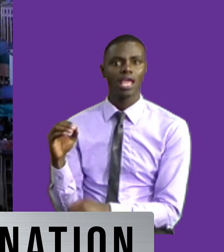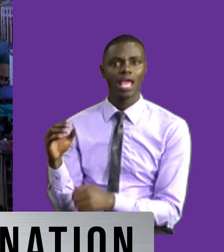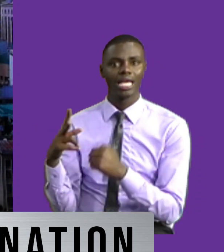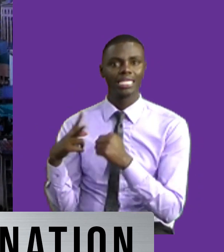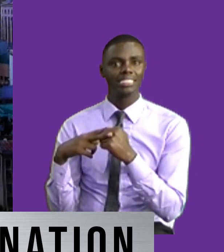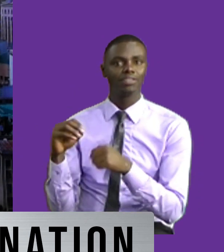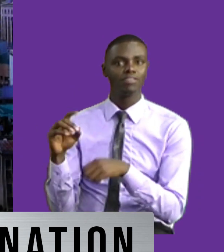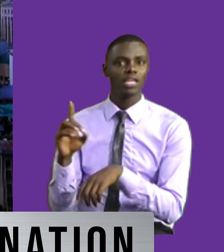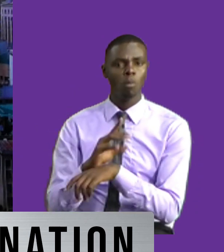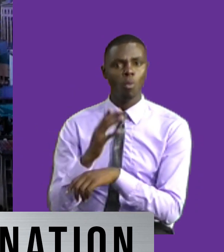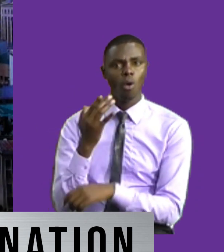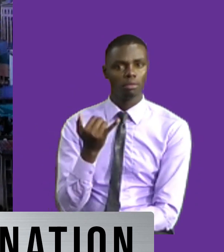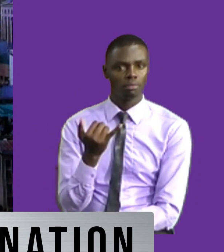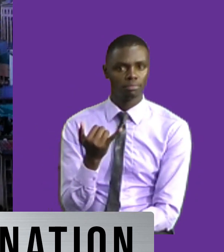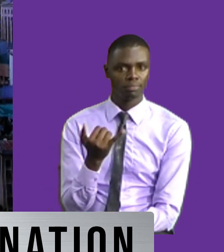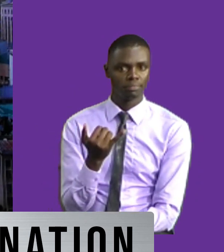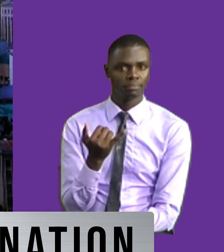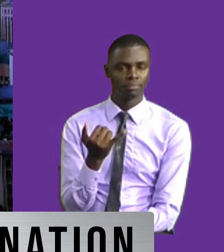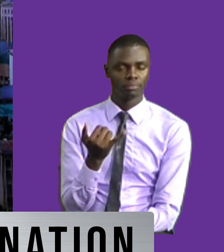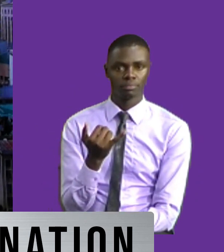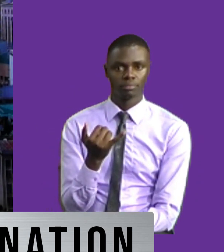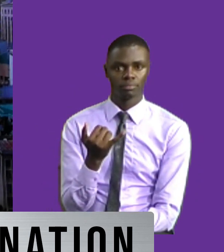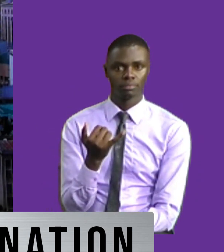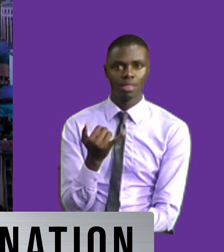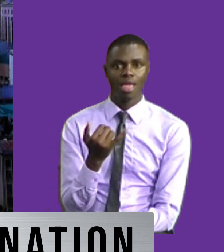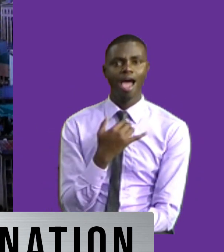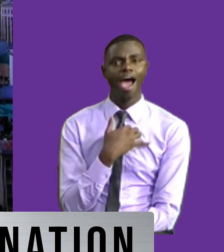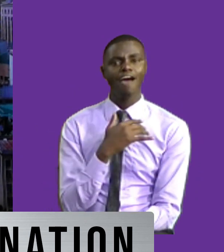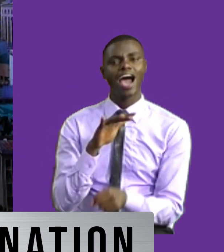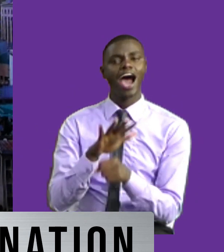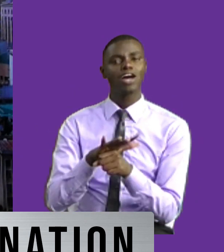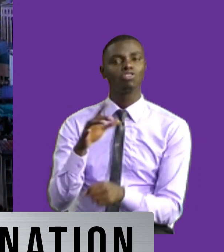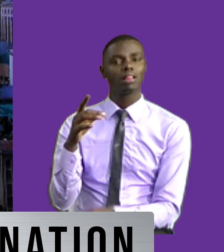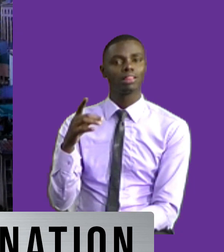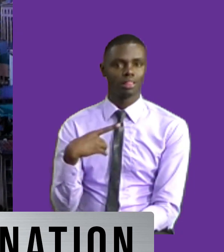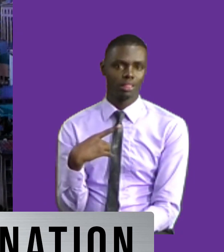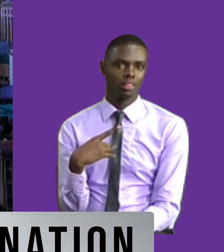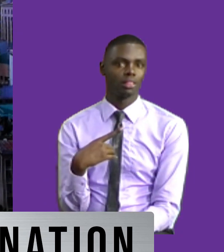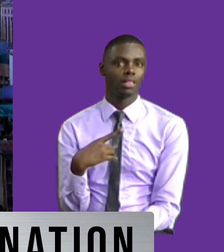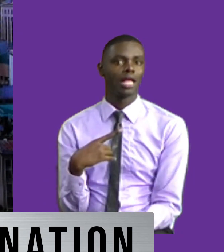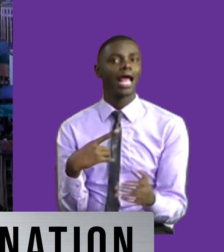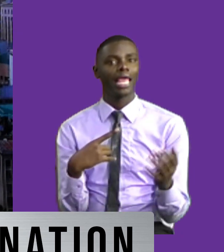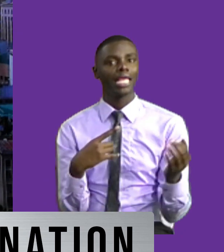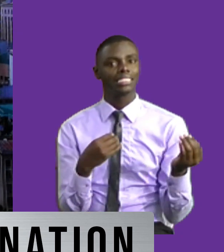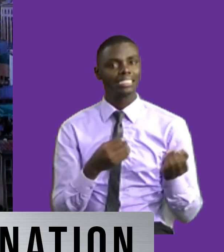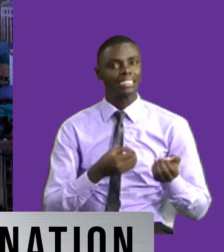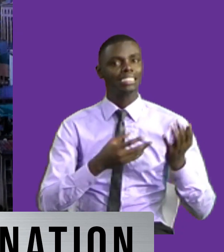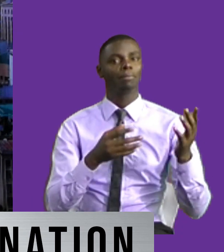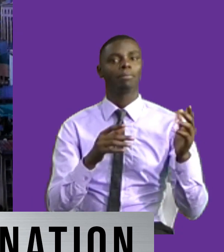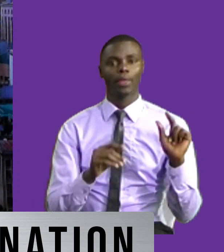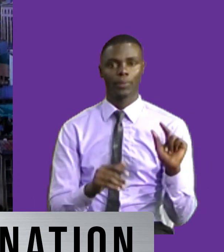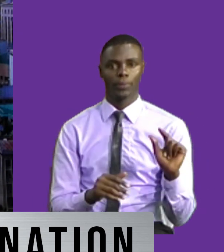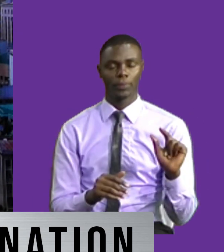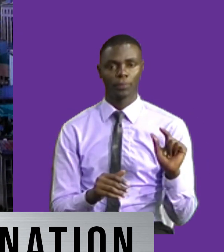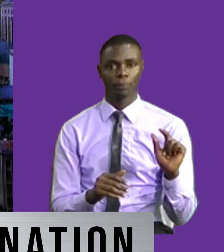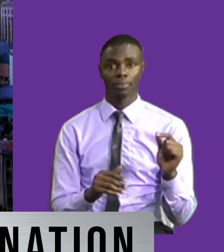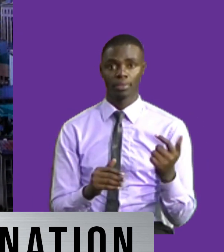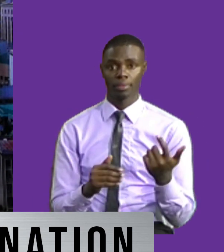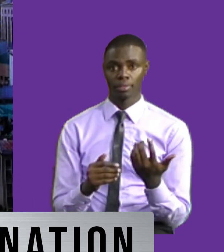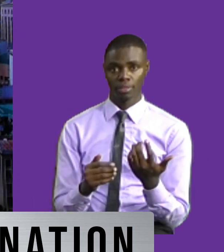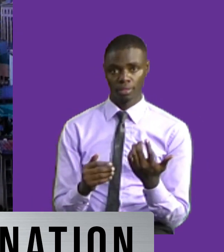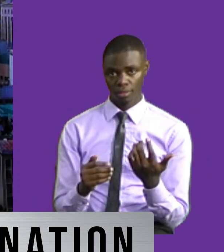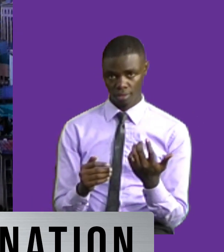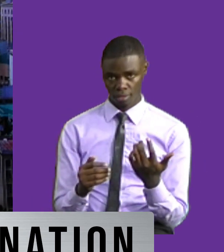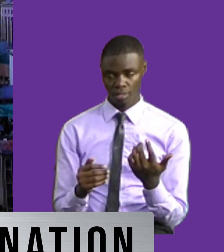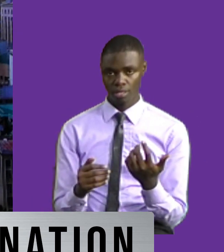liter. Why? Because there's a lot of demand. Right. So